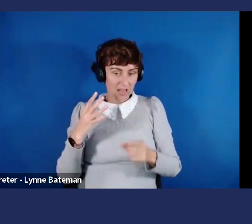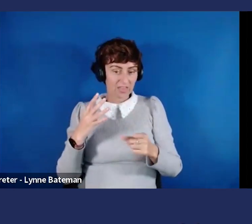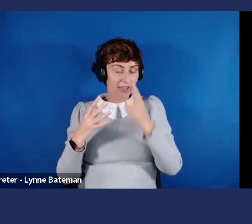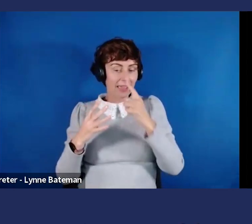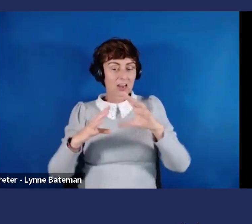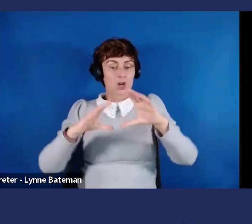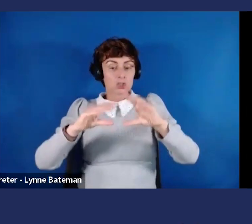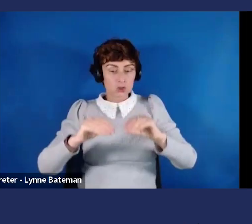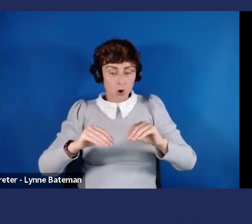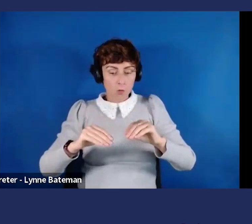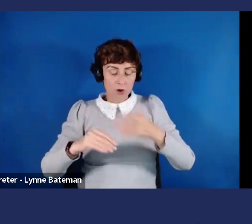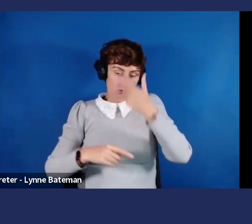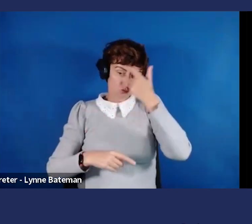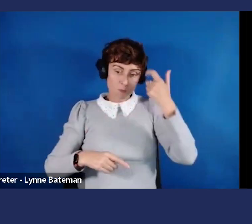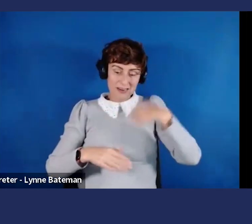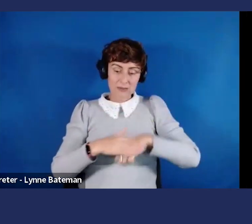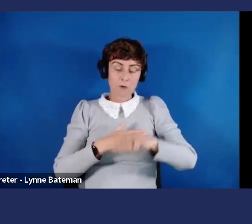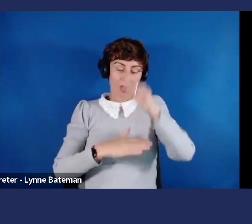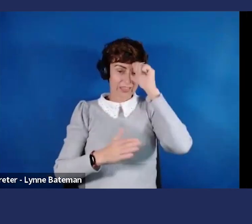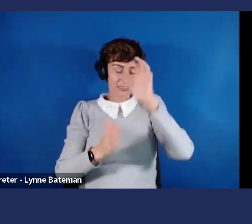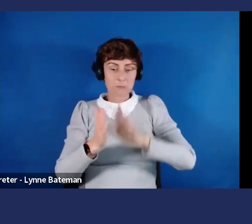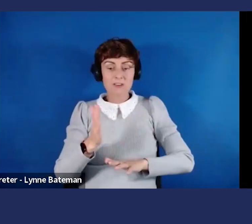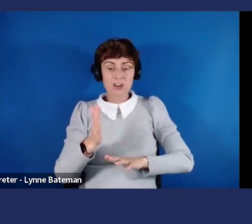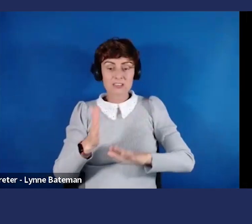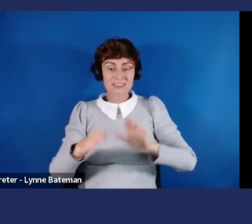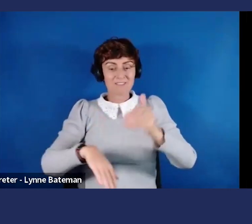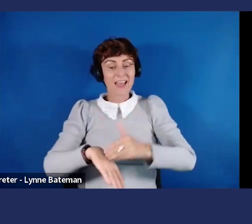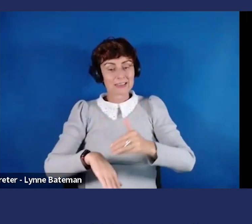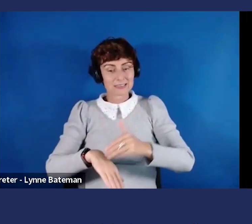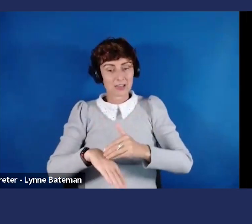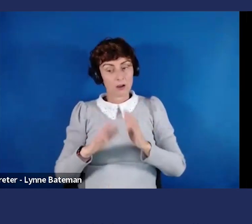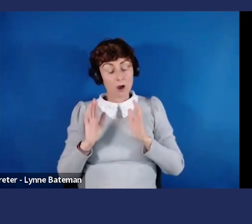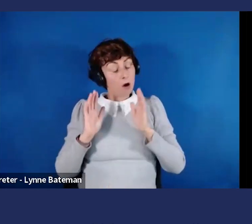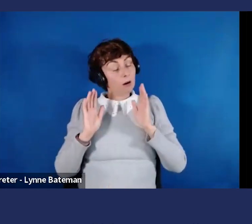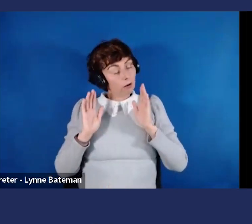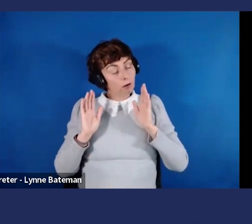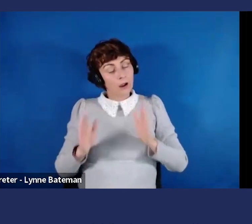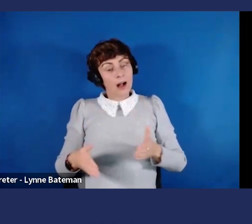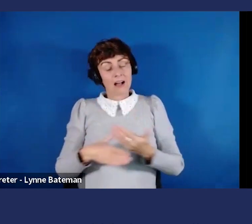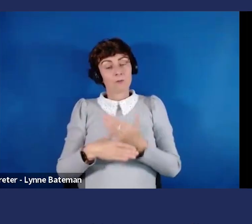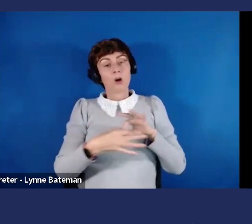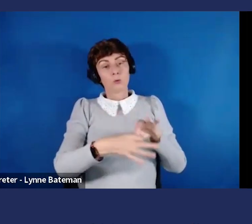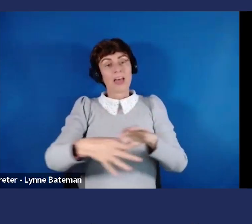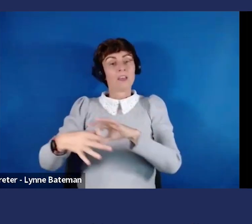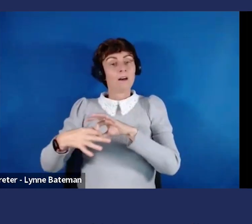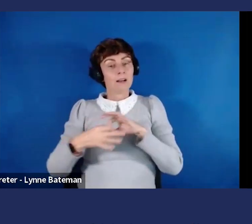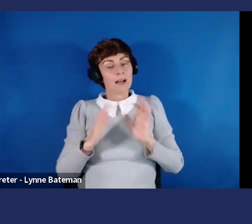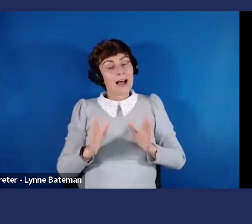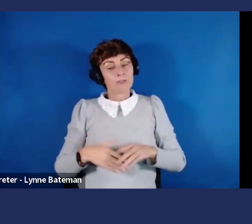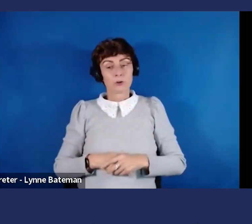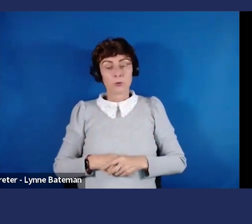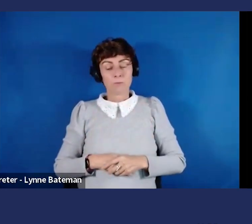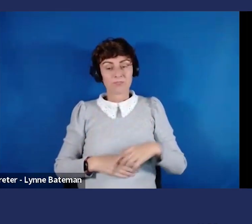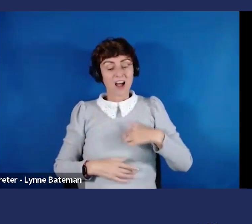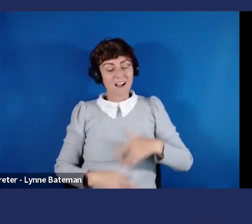consequences of a traumatic birth experience. And so we have to come together on this. And it's just really reassuring as a